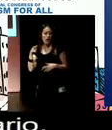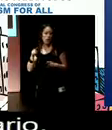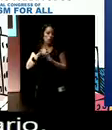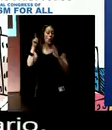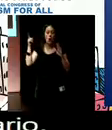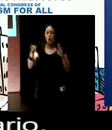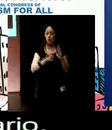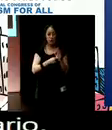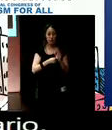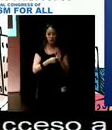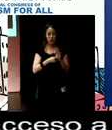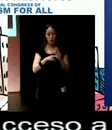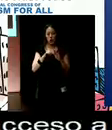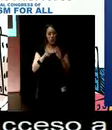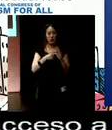heritage,